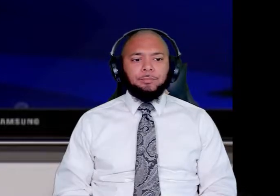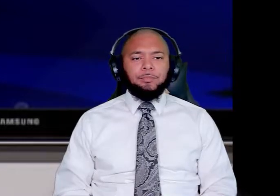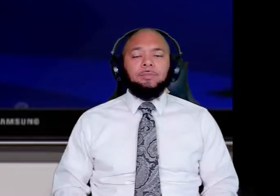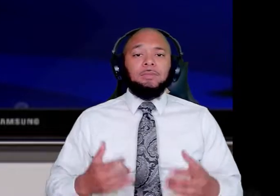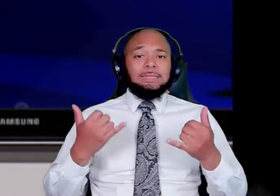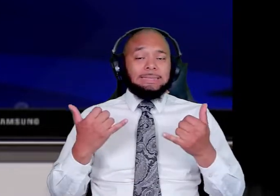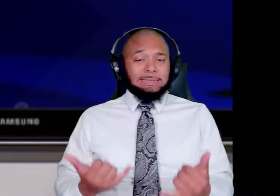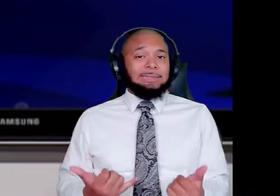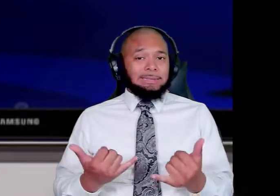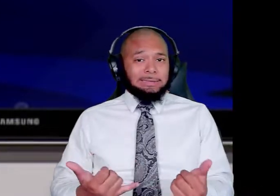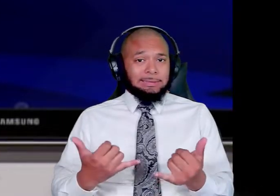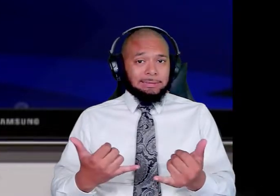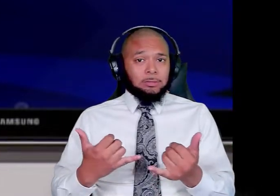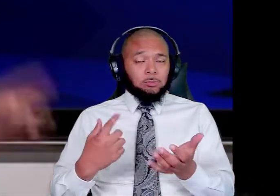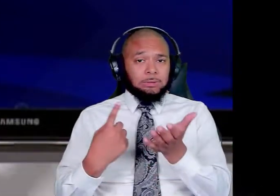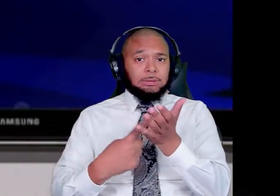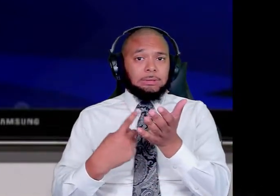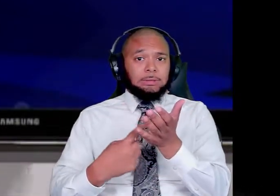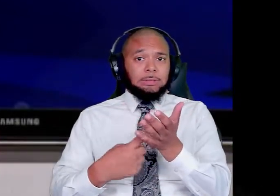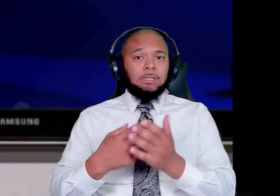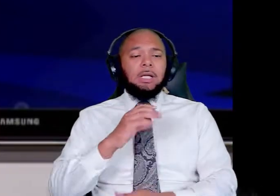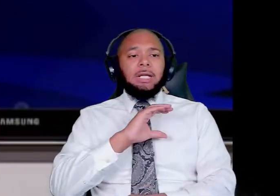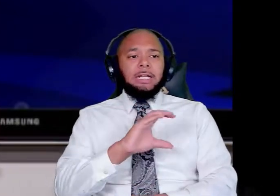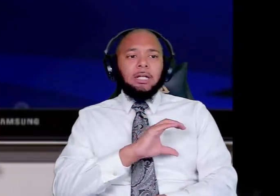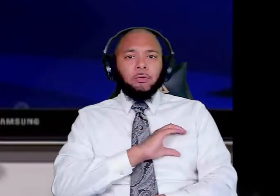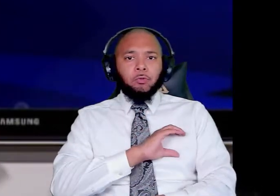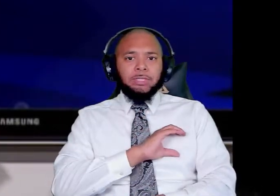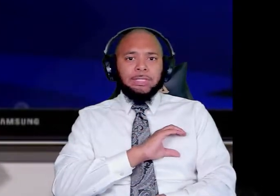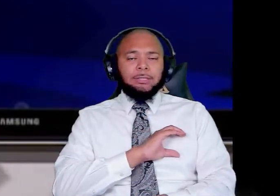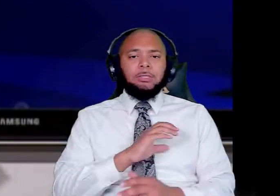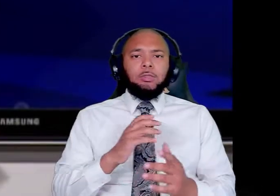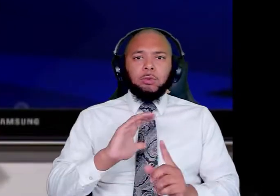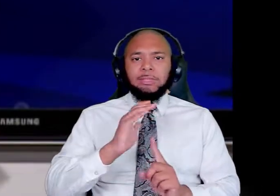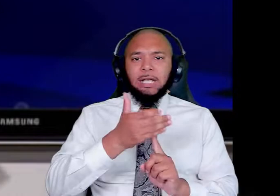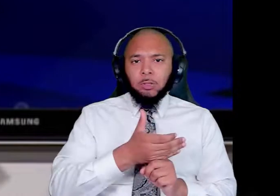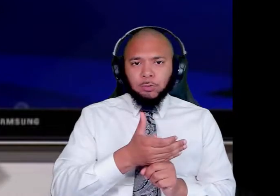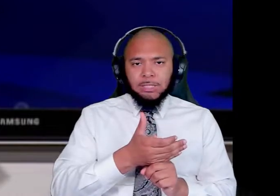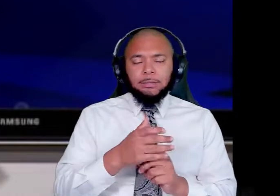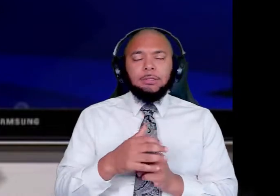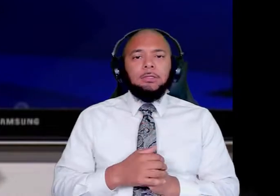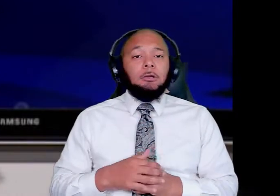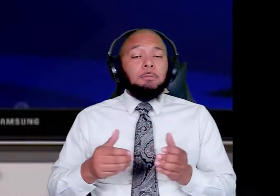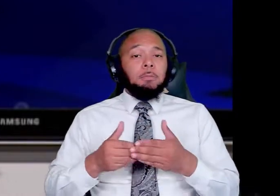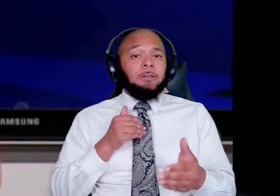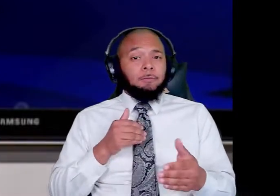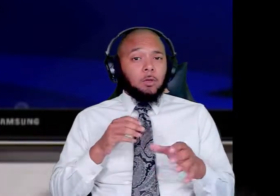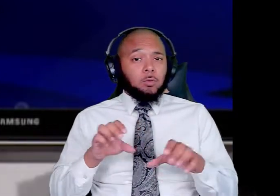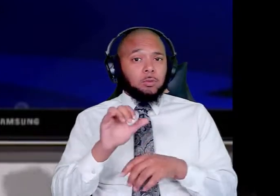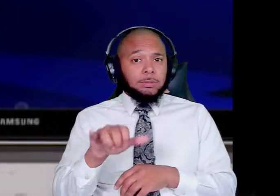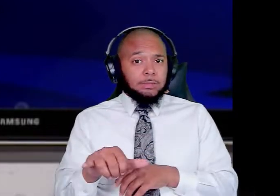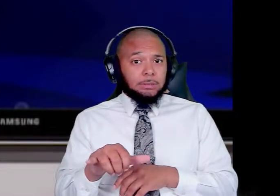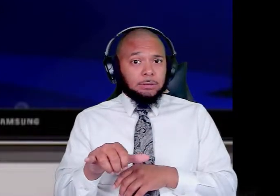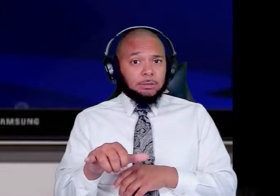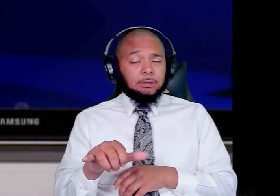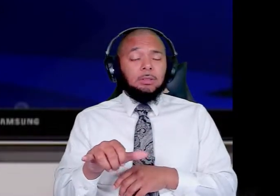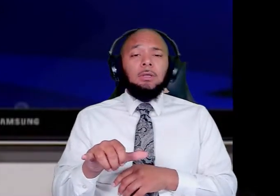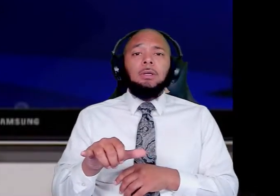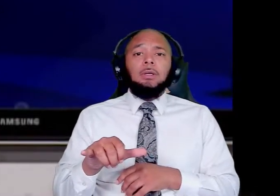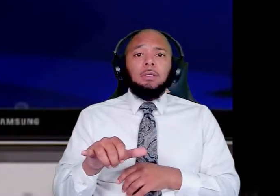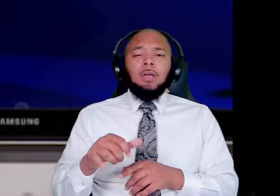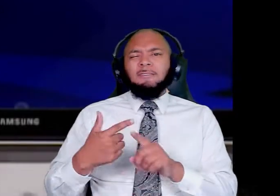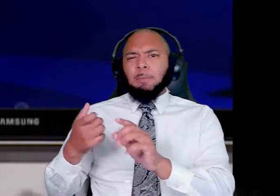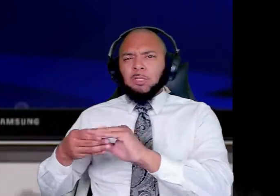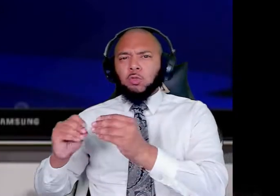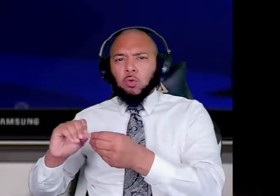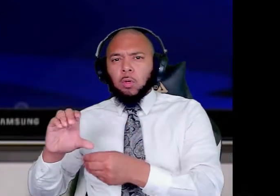We're going to be talking about characterization in the story we've been reading, Cub Pilot. But before we do, I want to just make a quick note on